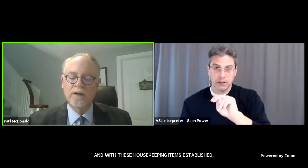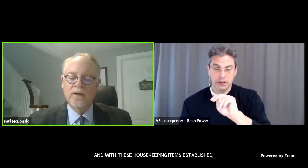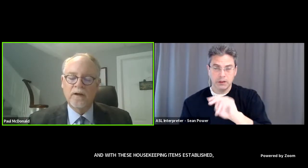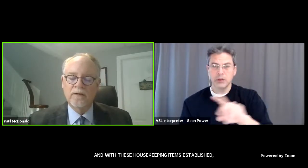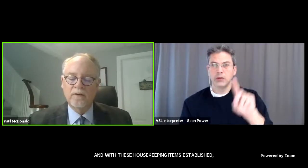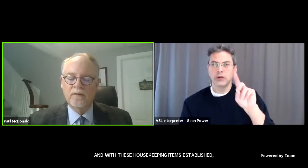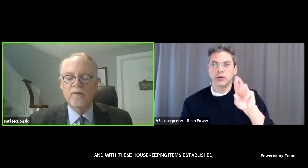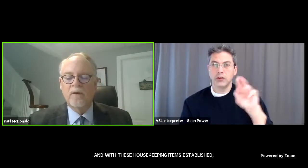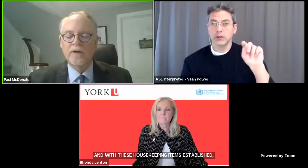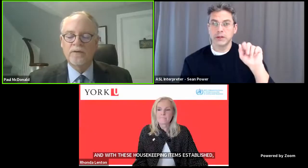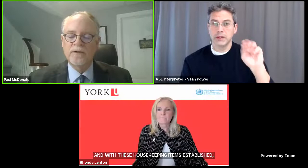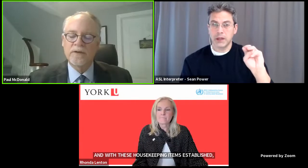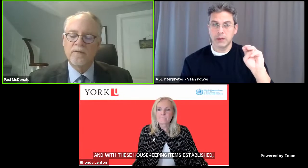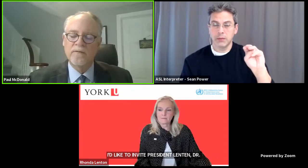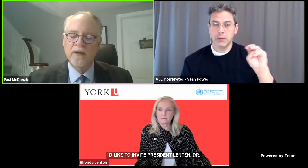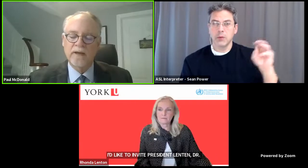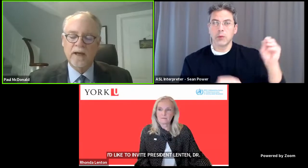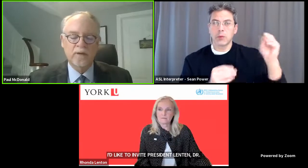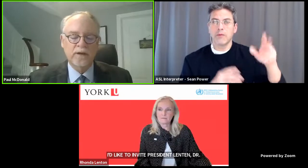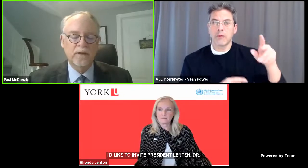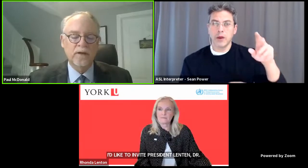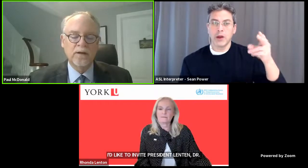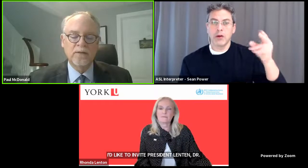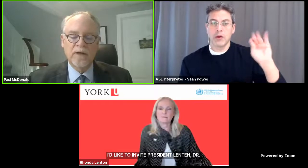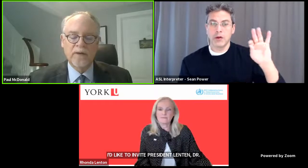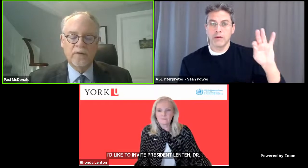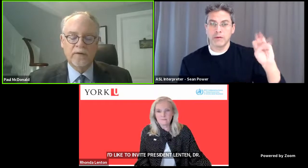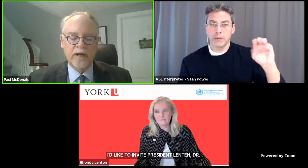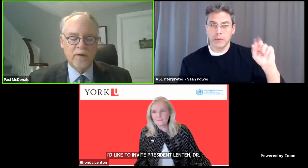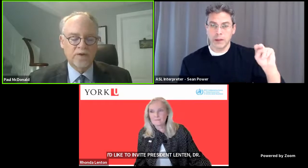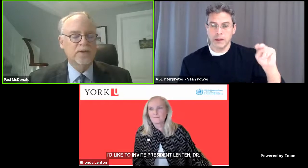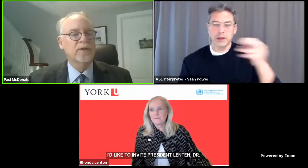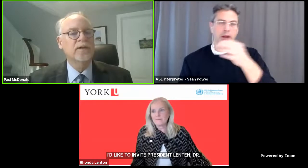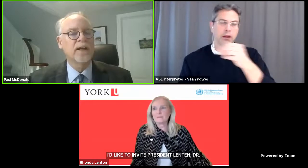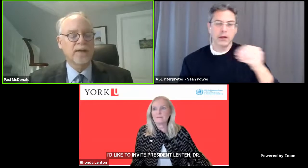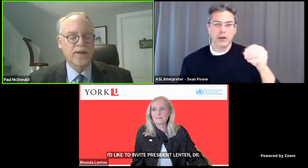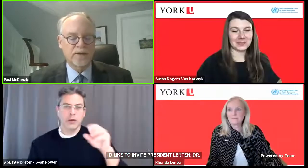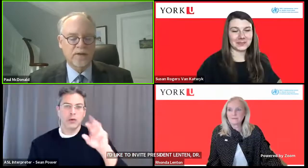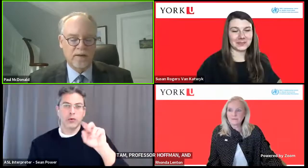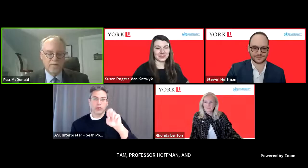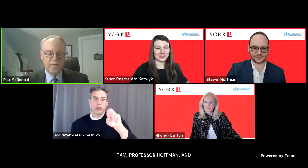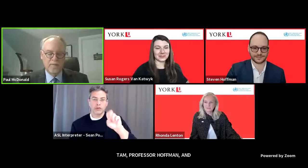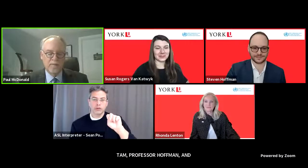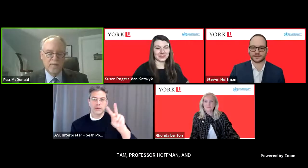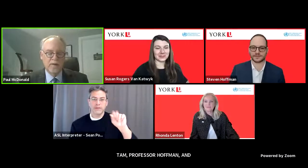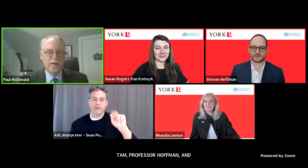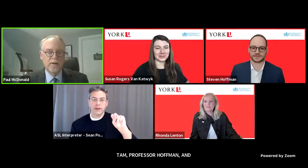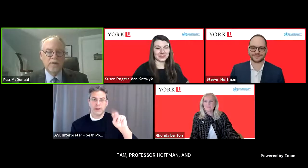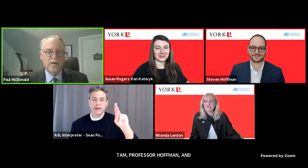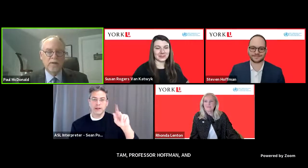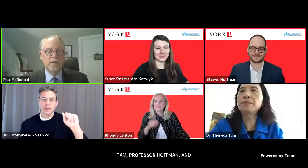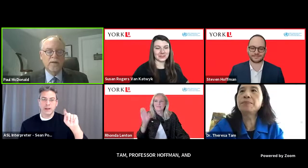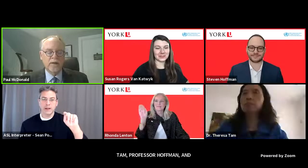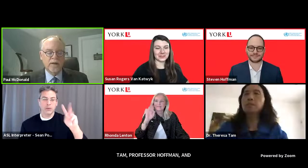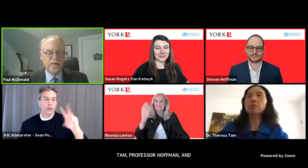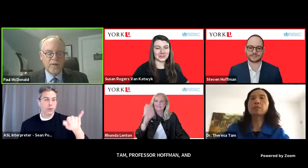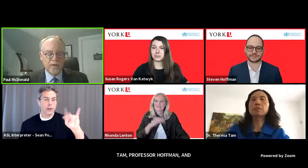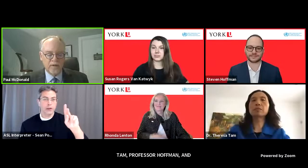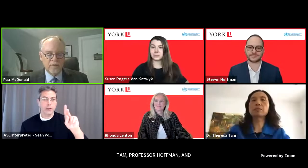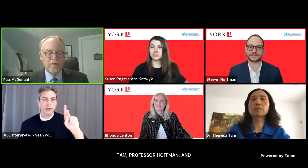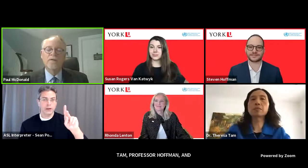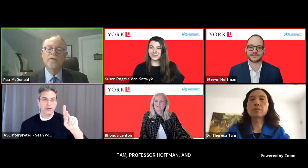Hoffman, and Dr. Rogers Van Katwijk to enable their cameras at this time.